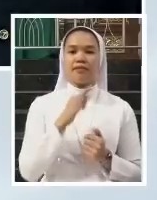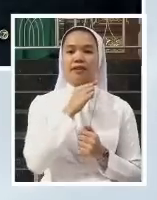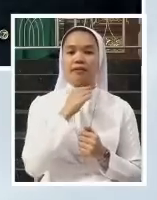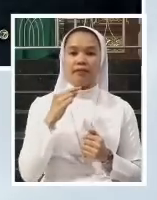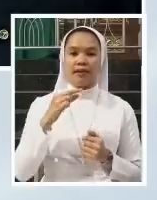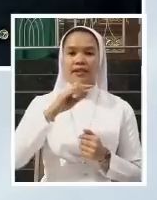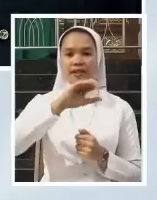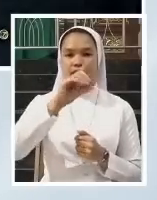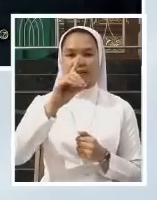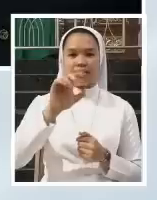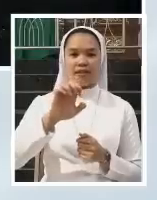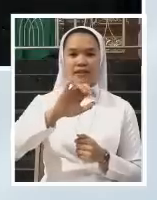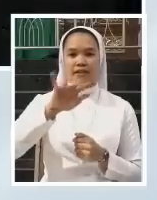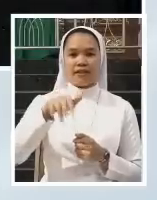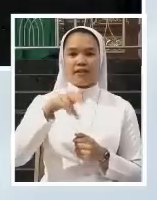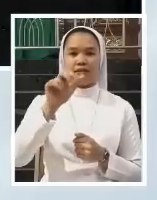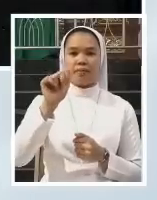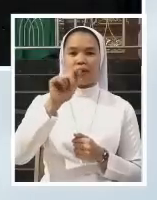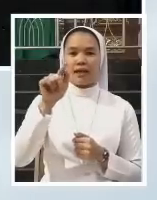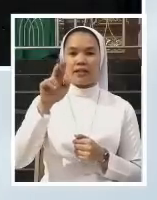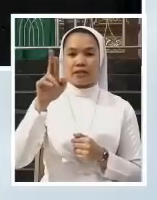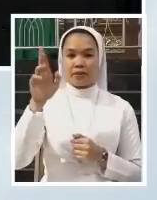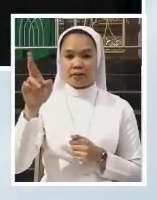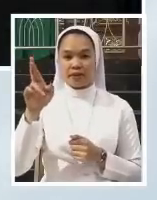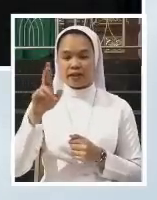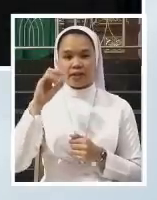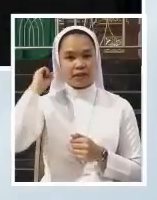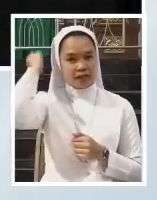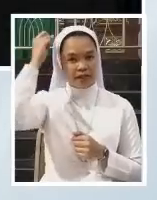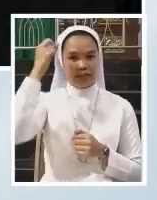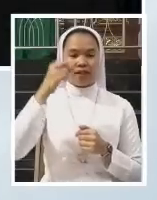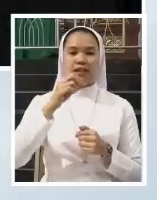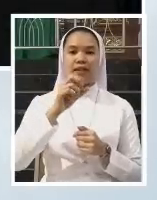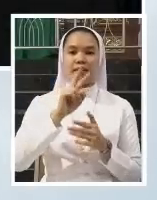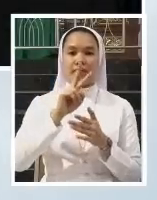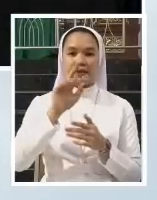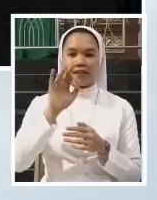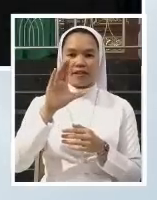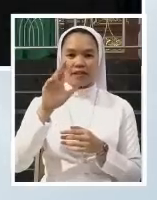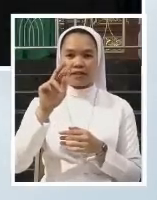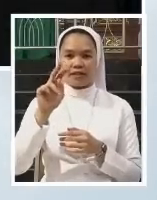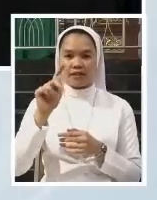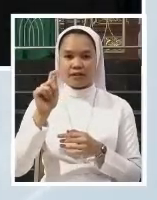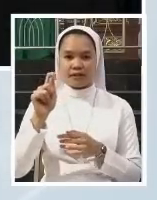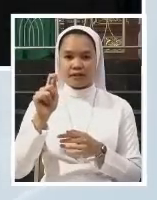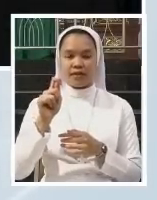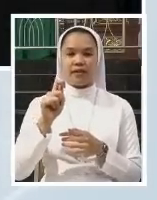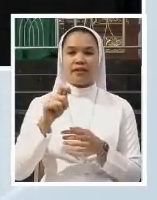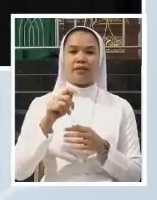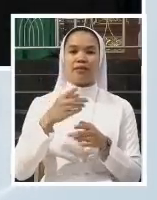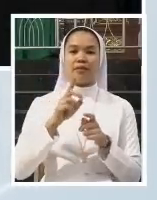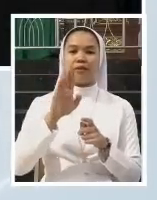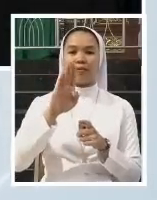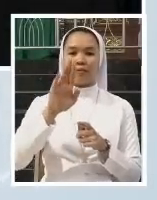Father Kensus Azur, Pastor, St. Vincent Ferrer Parish, Umbaw Pulpog, Bula.